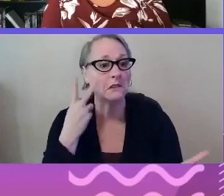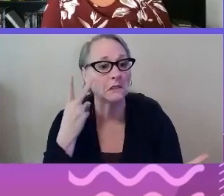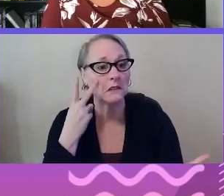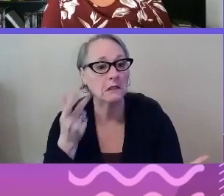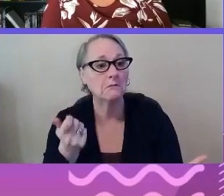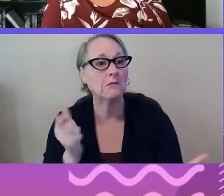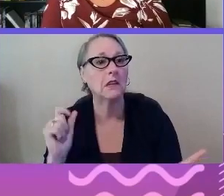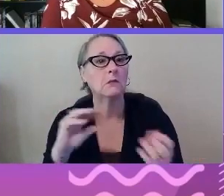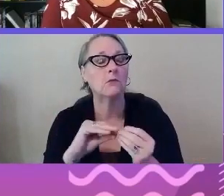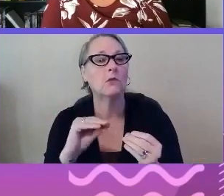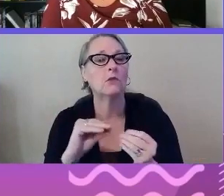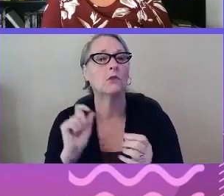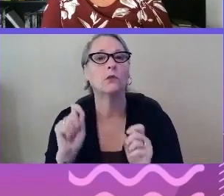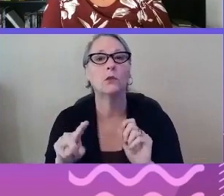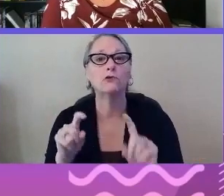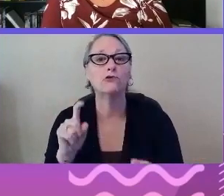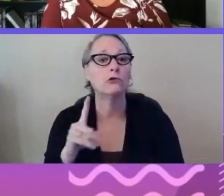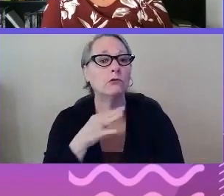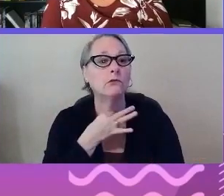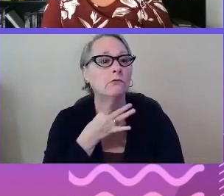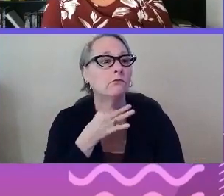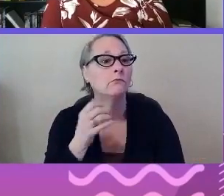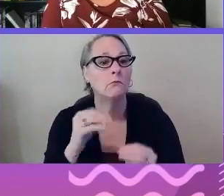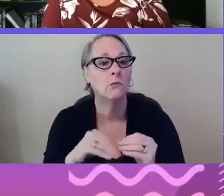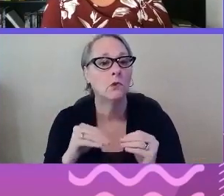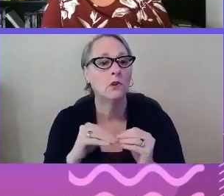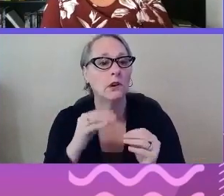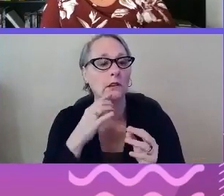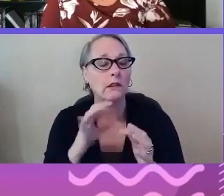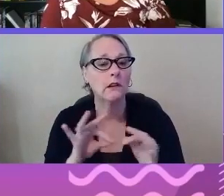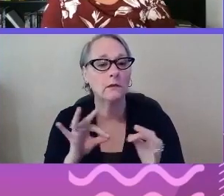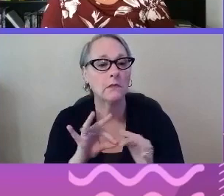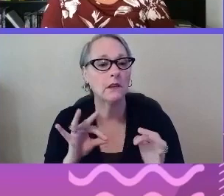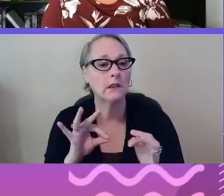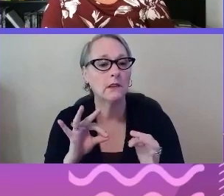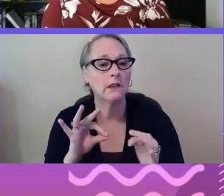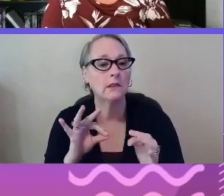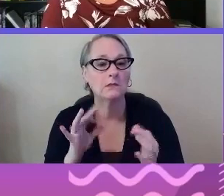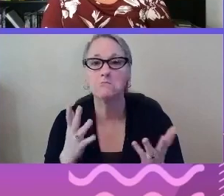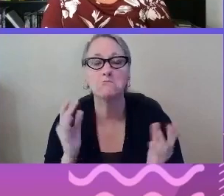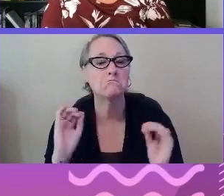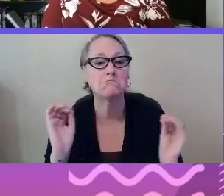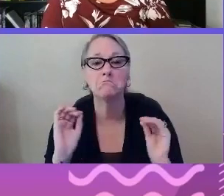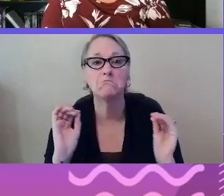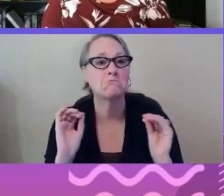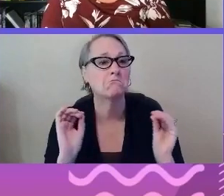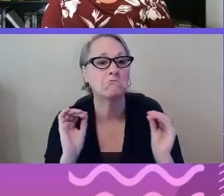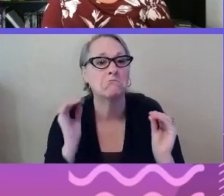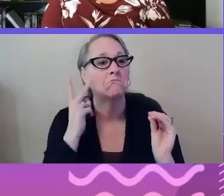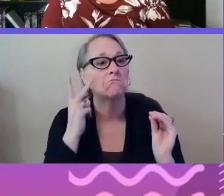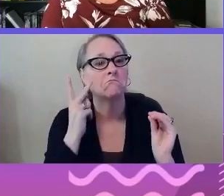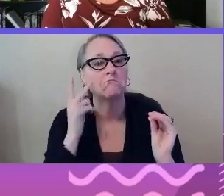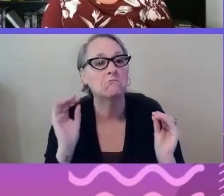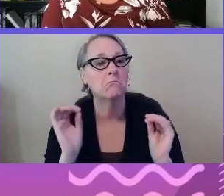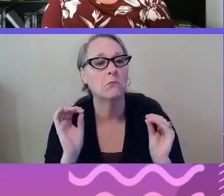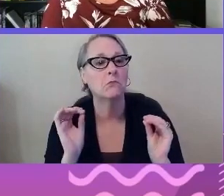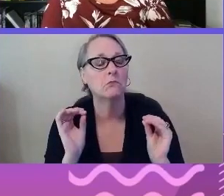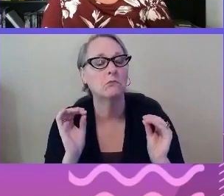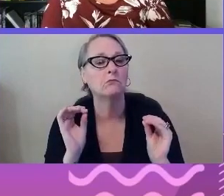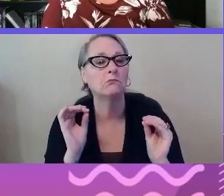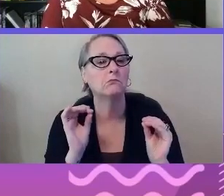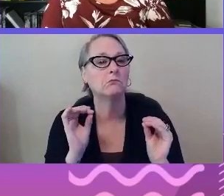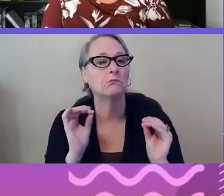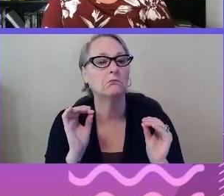more questions or any more comments for Bonnie. I'm not seeing any more coming in, but let's give a couple